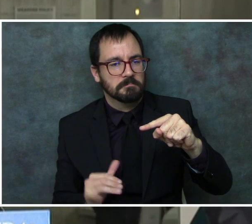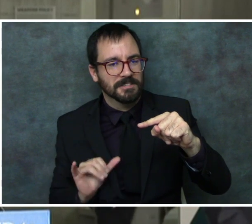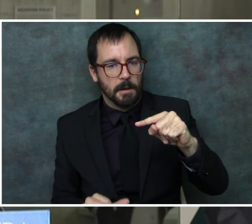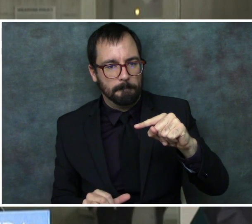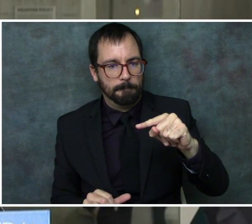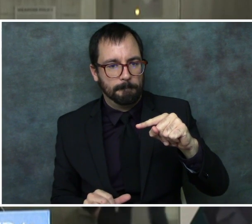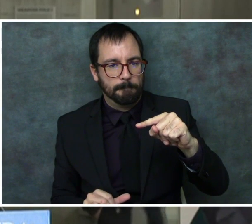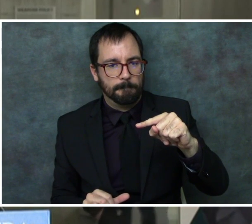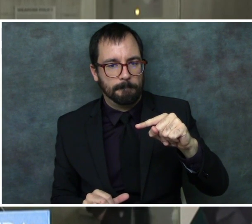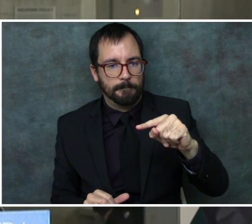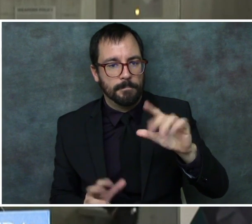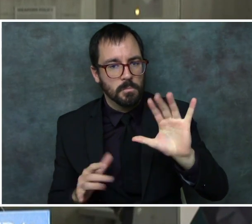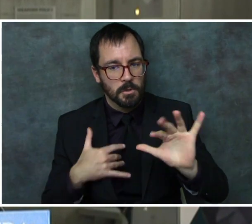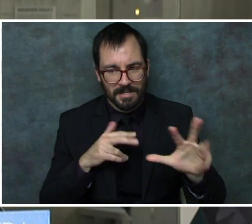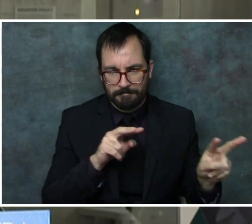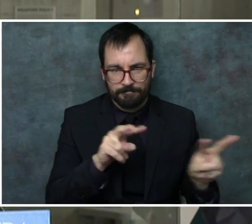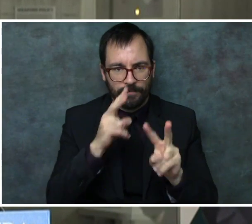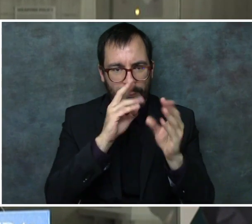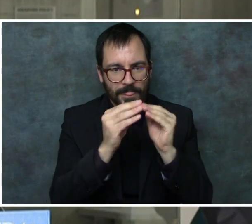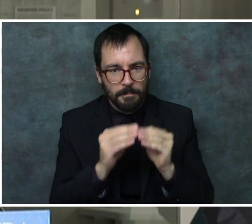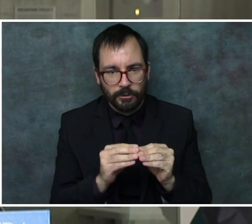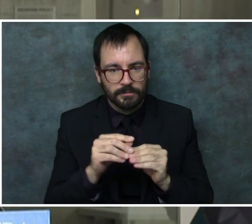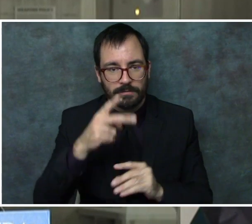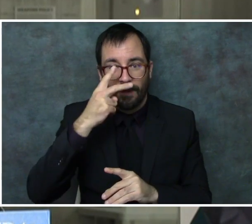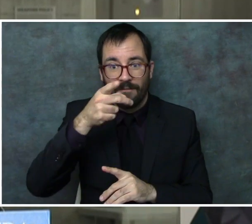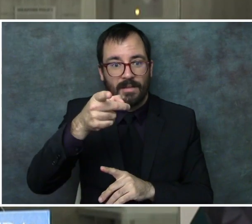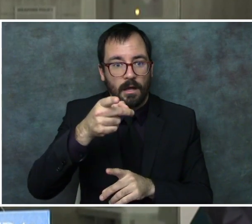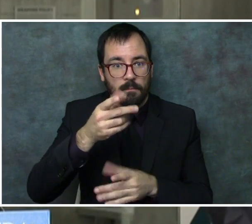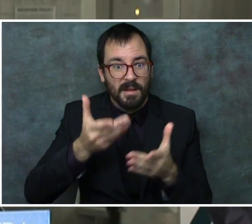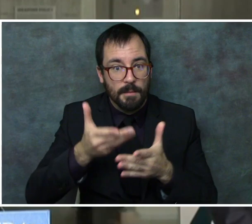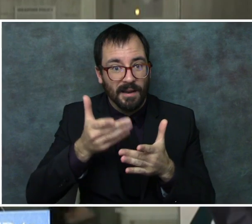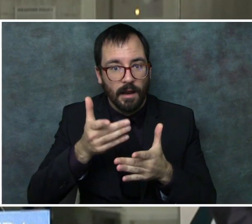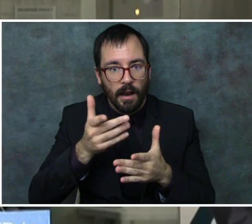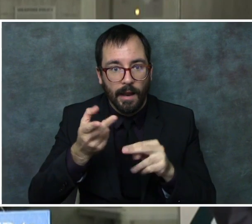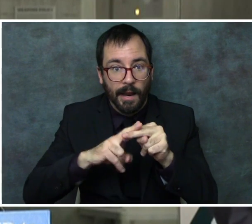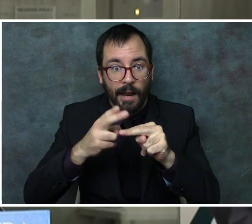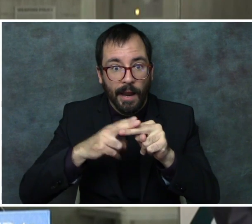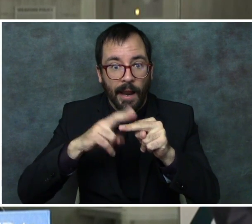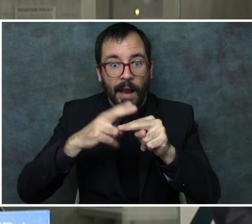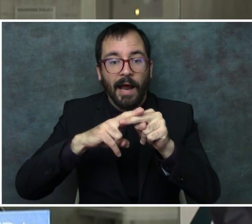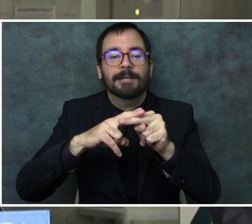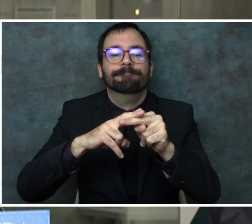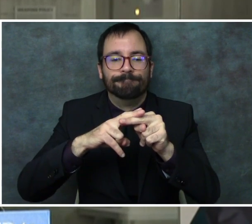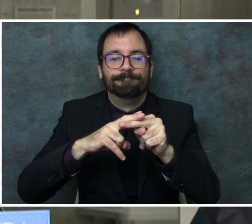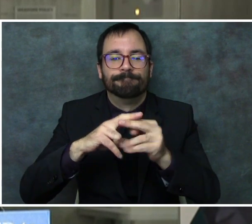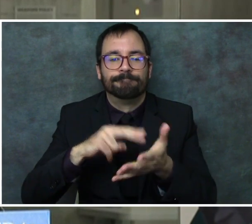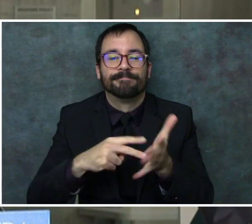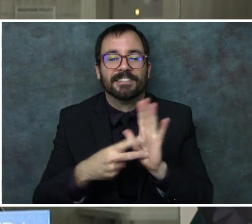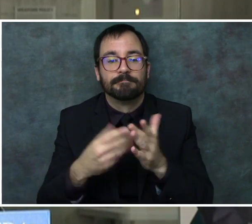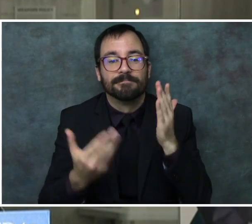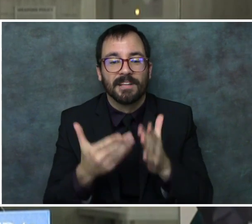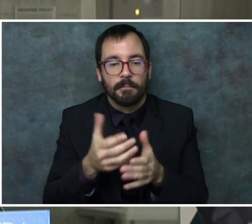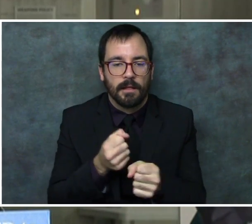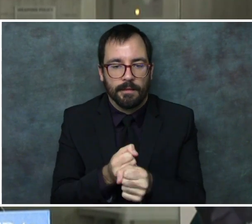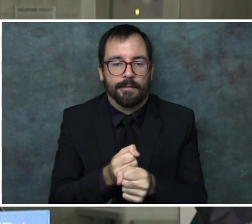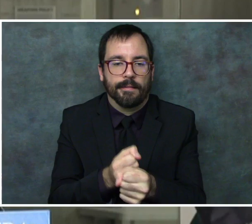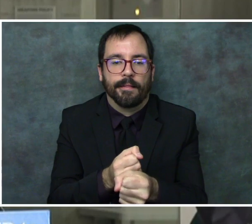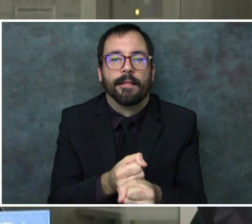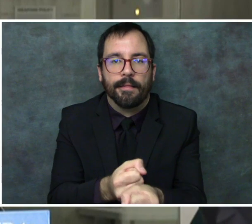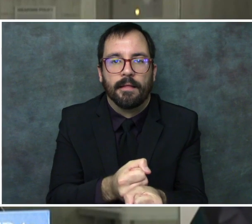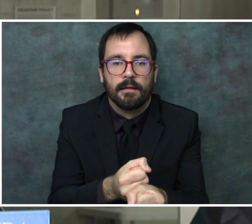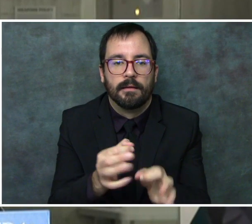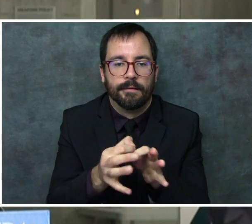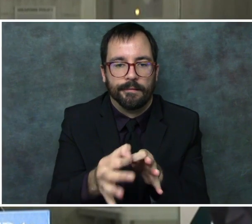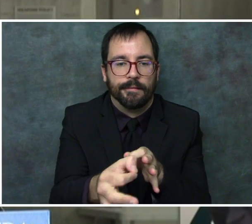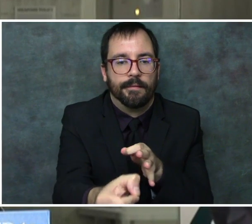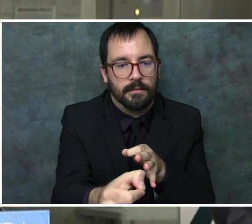the coronavirus. Obviously, if we're above 4%, phase 3 and phase 4 will probably have to be pushed a little further out. If we're under